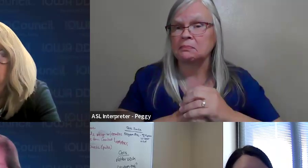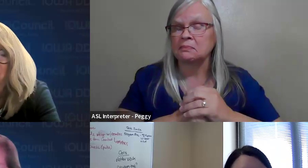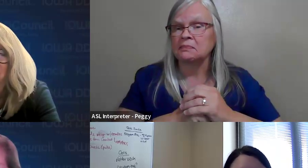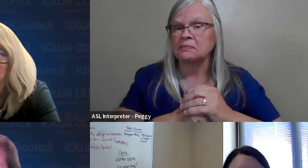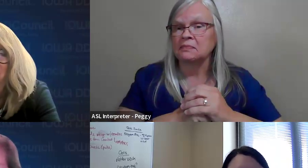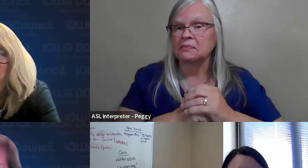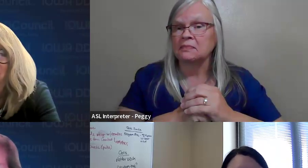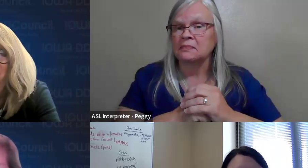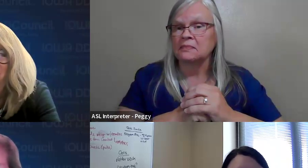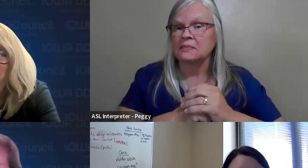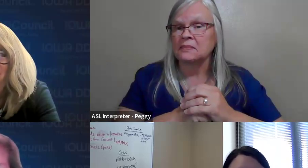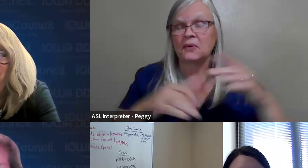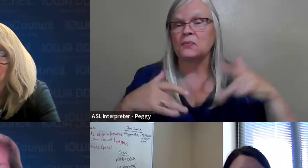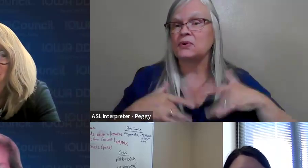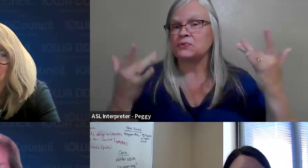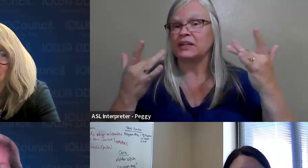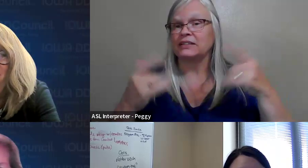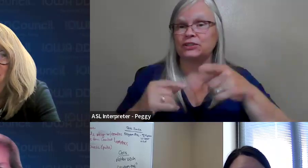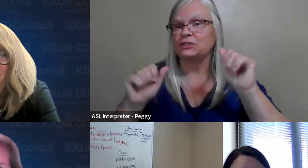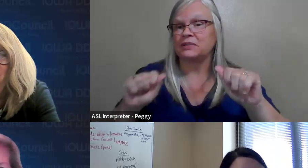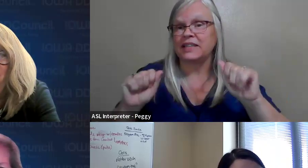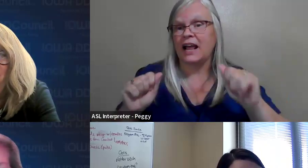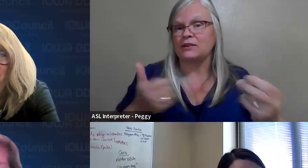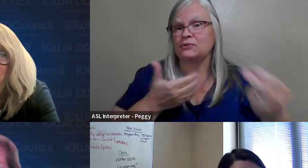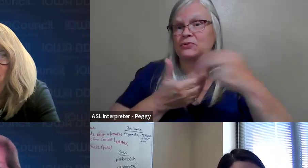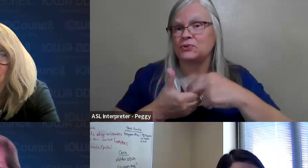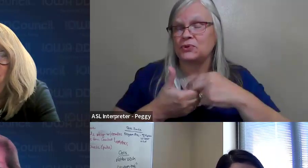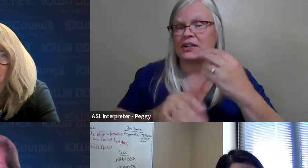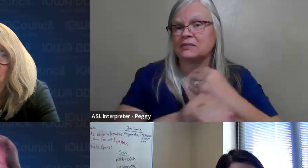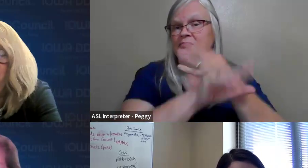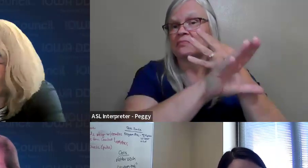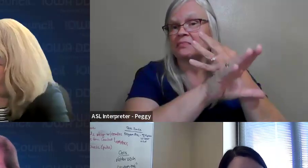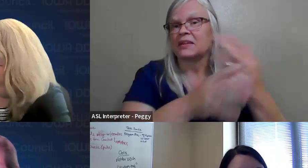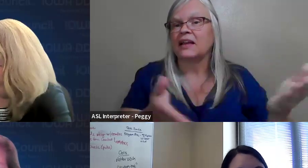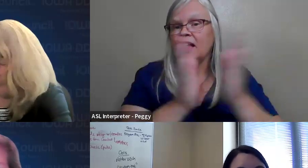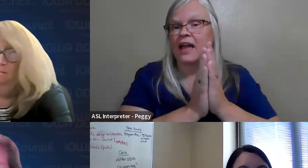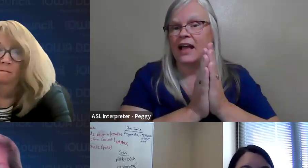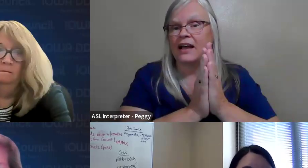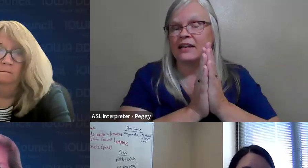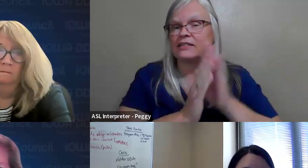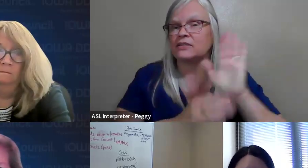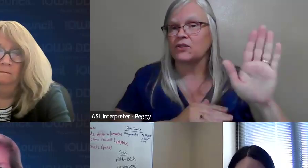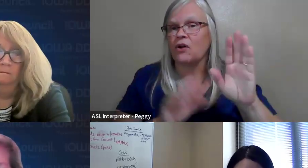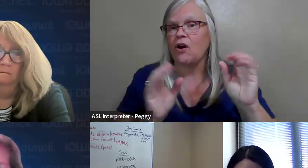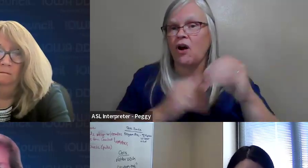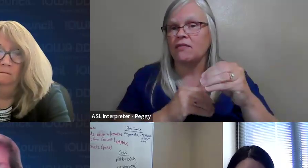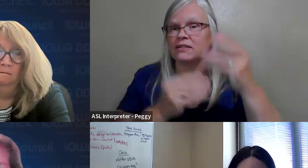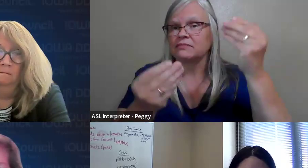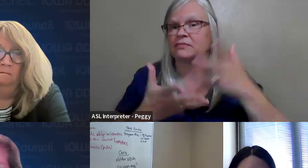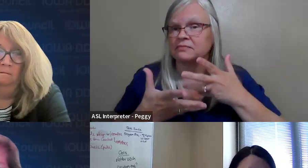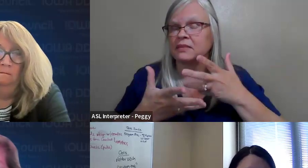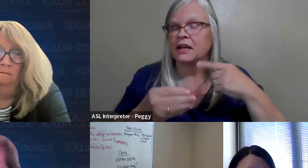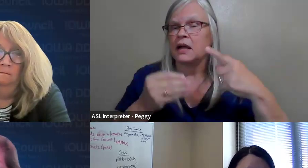we're delighted that she's been able to join us, and had asked their office to give an update